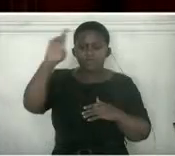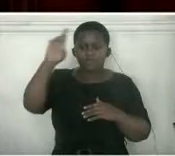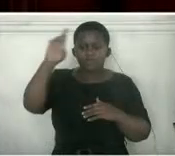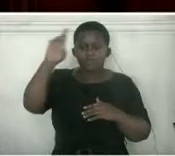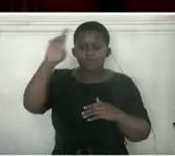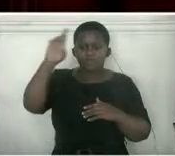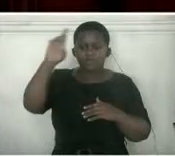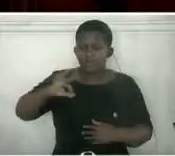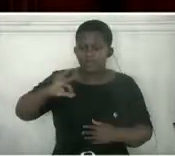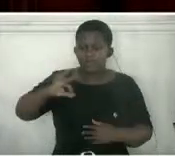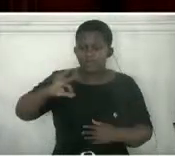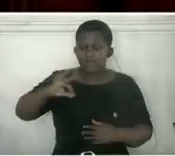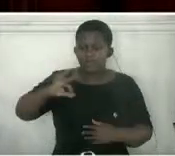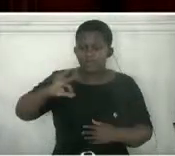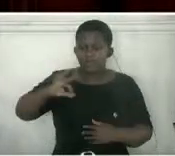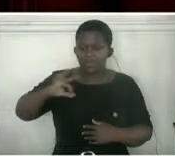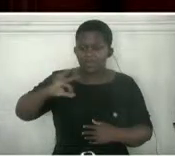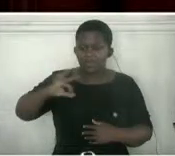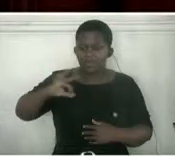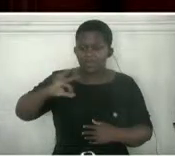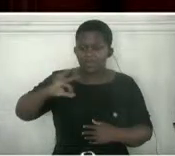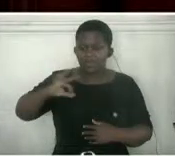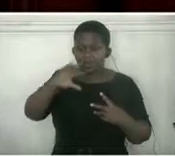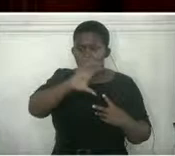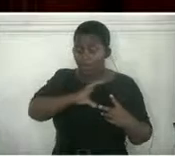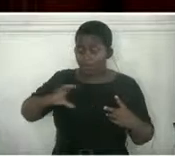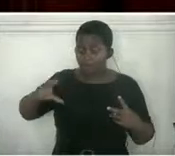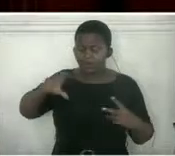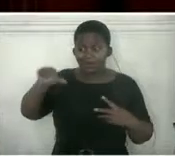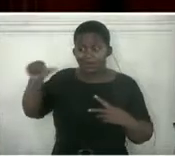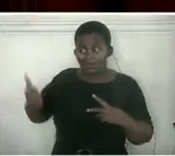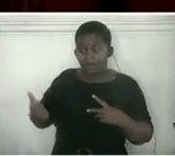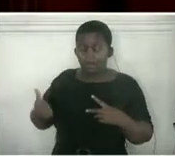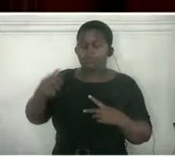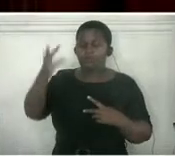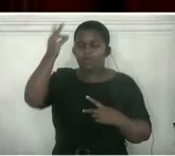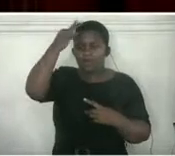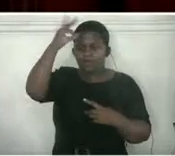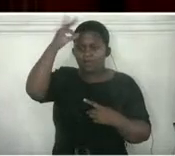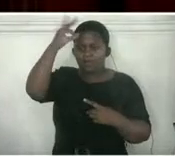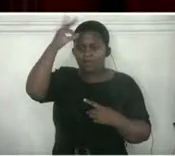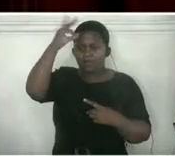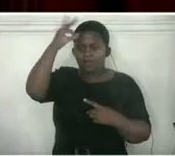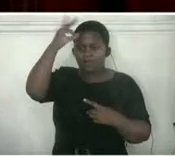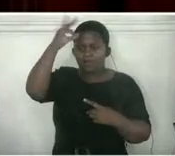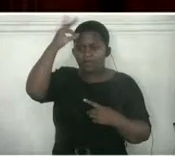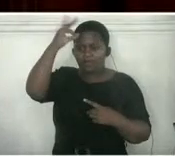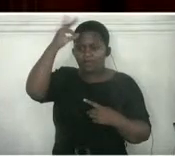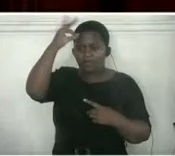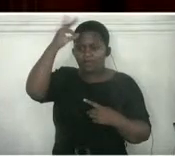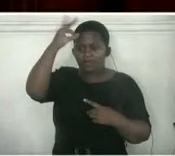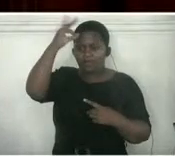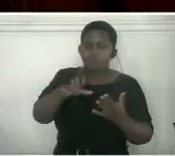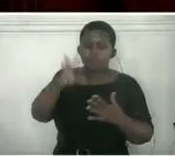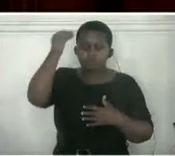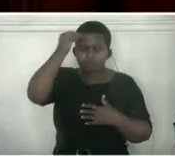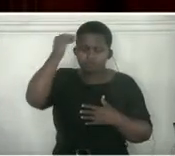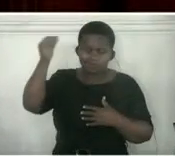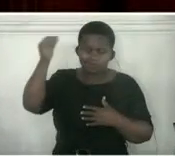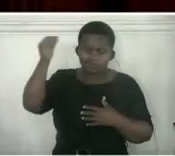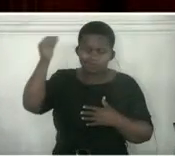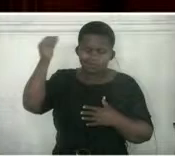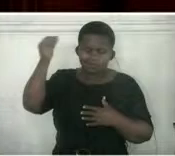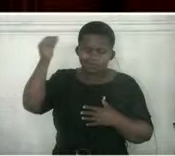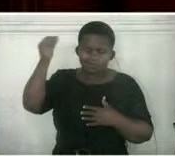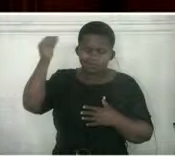mayors, the councillors, and other government officials who are no longer with us. In their memory, we must look